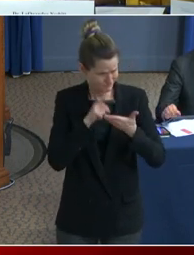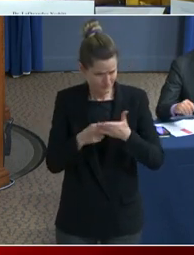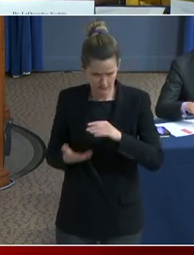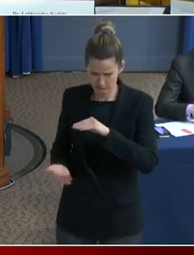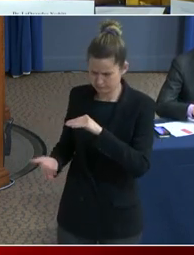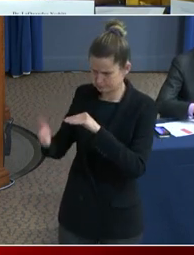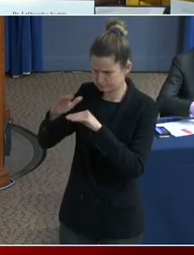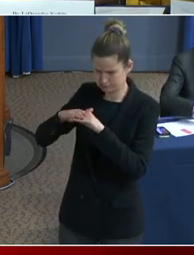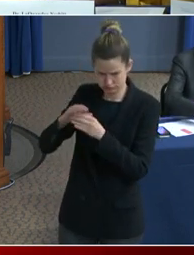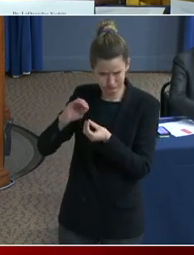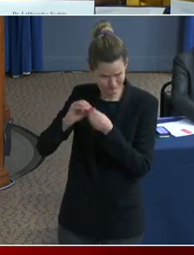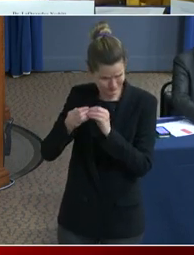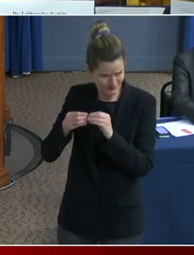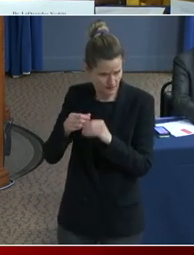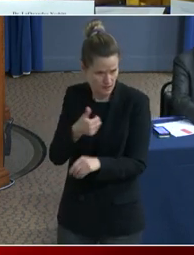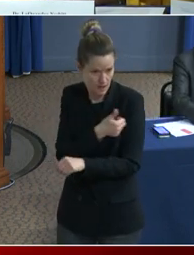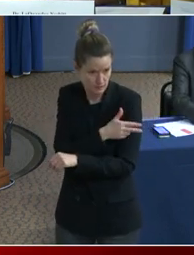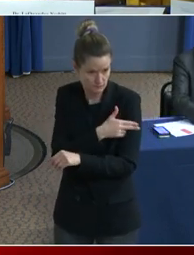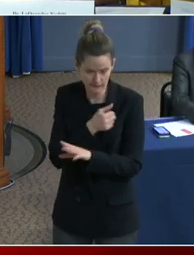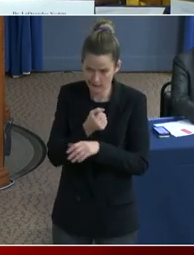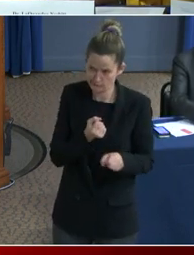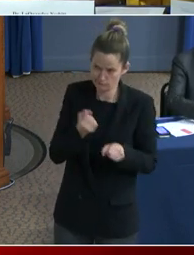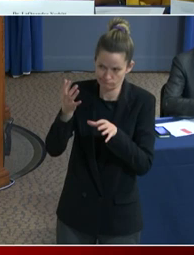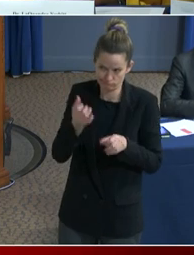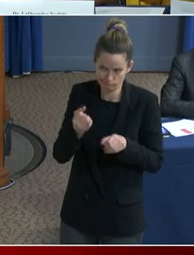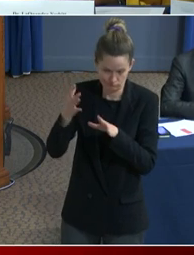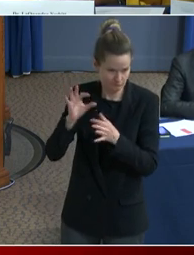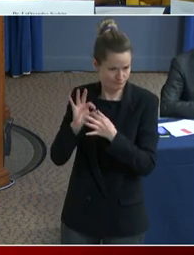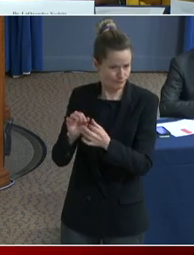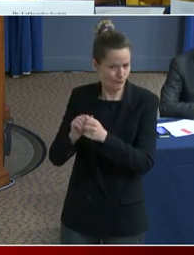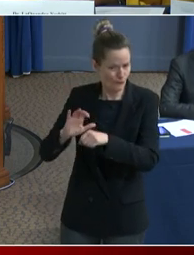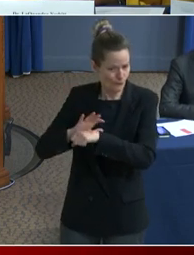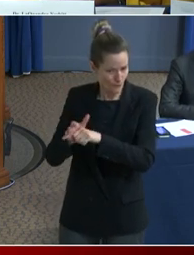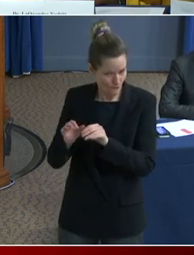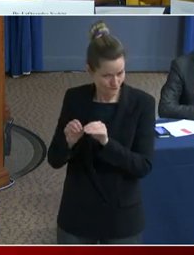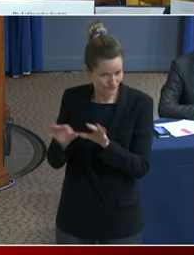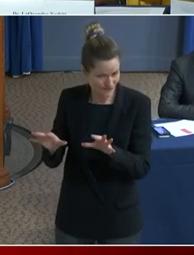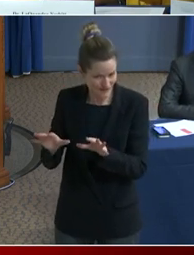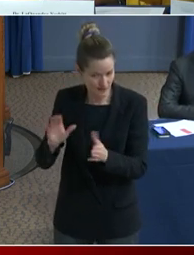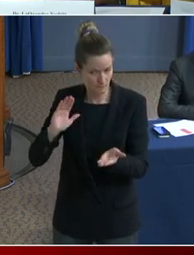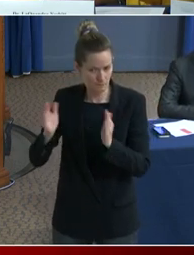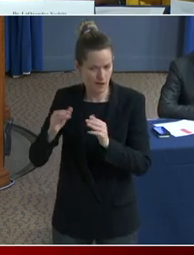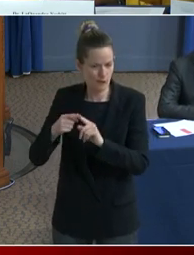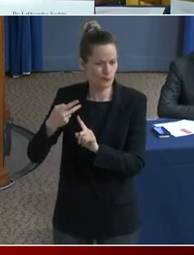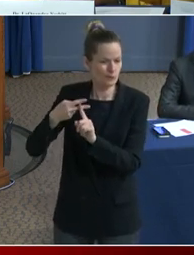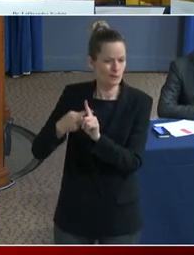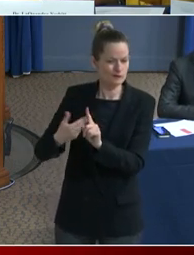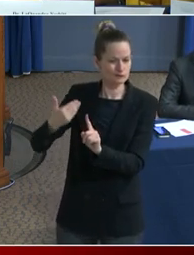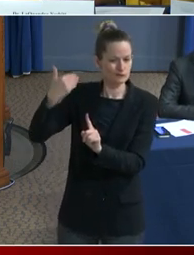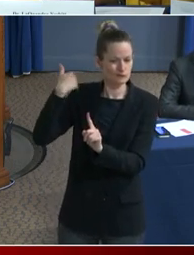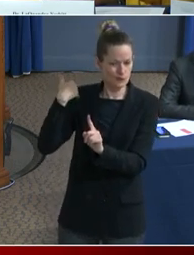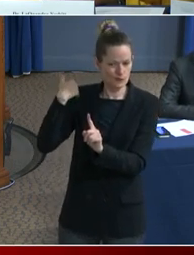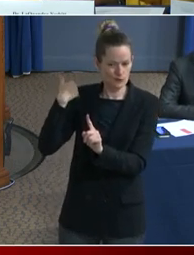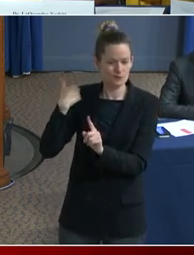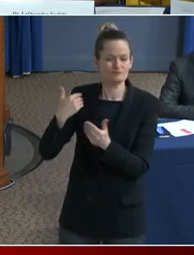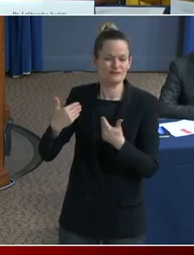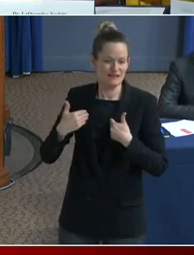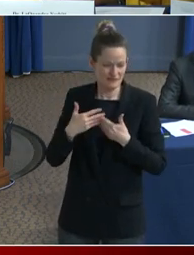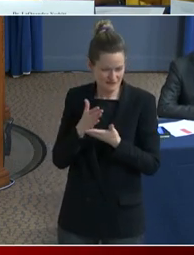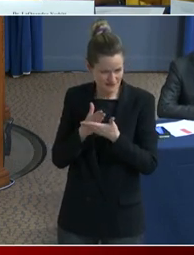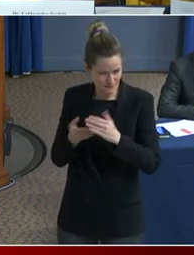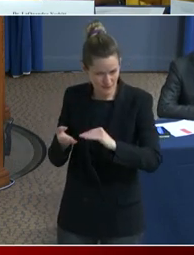COVID-related hospitalizations when compared to the previous month. But we've also seen an increase in the proportion of our residents who are